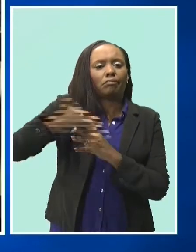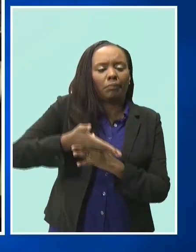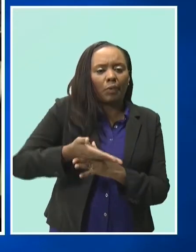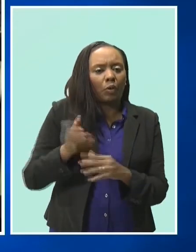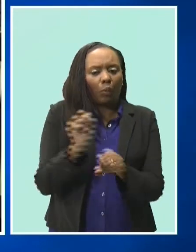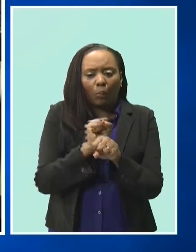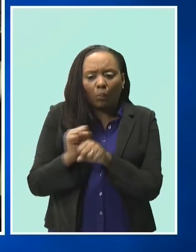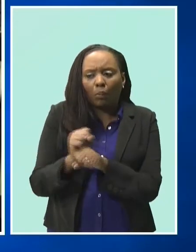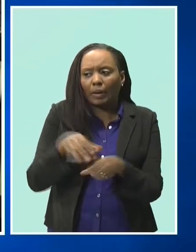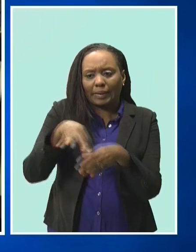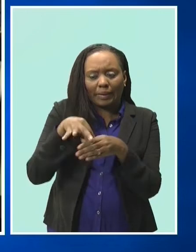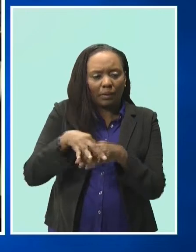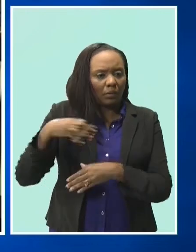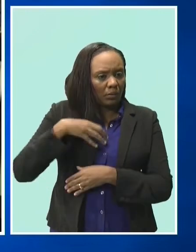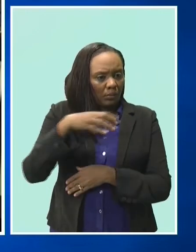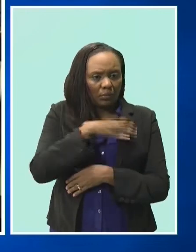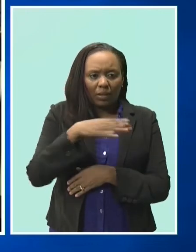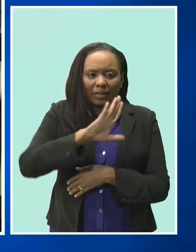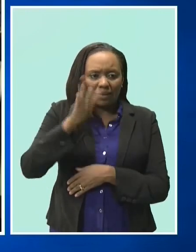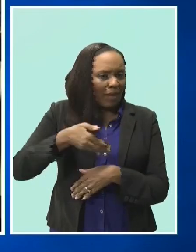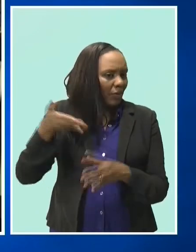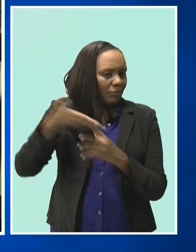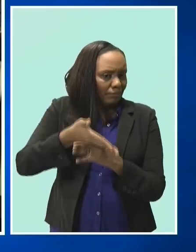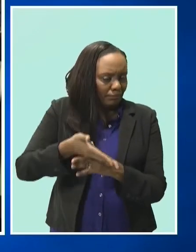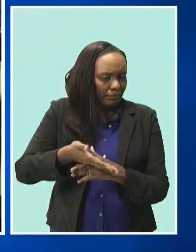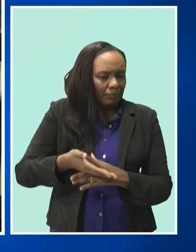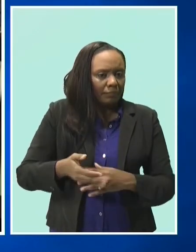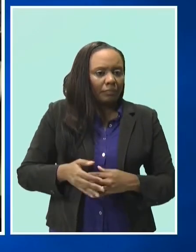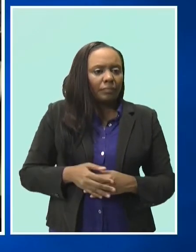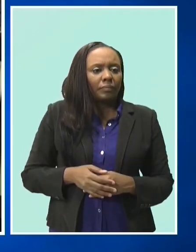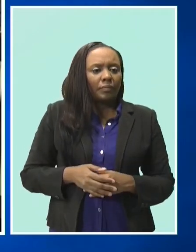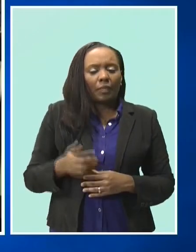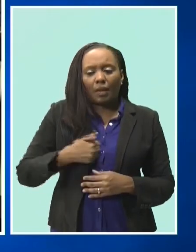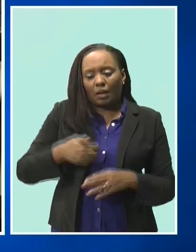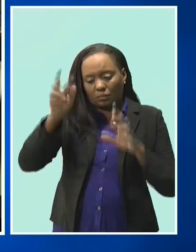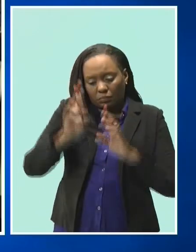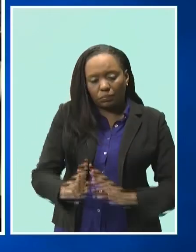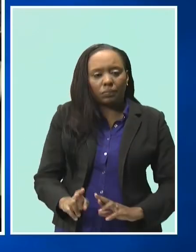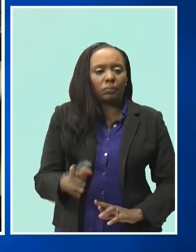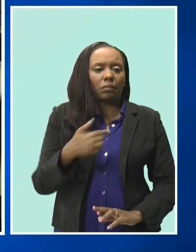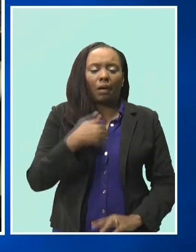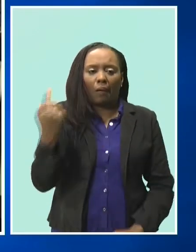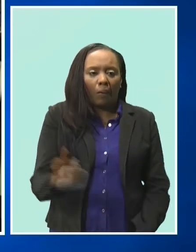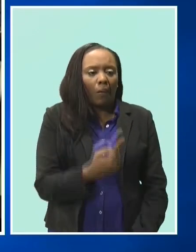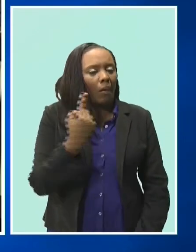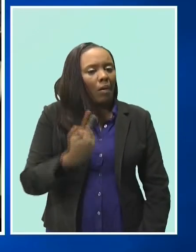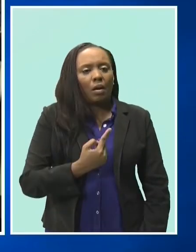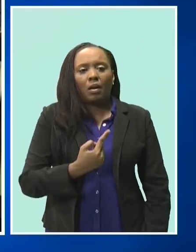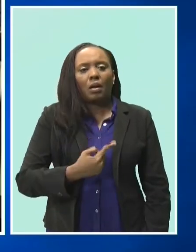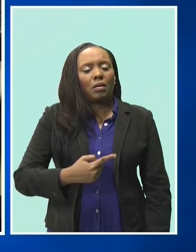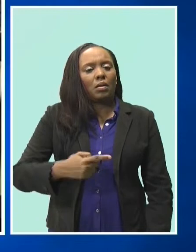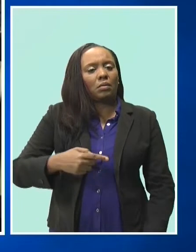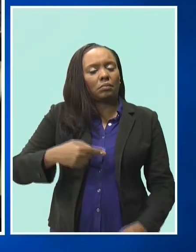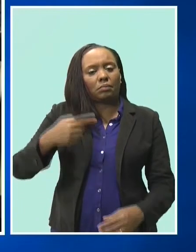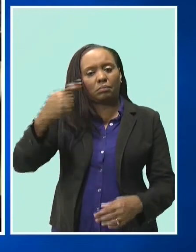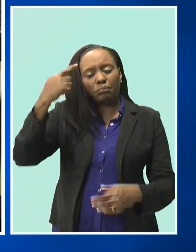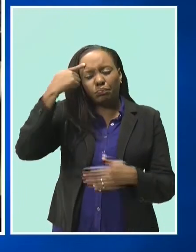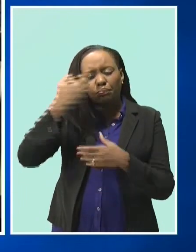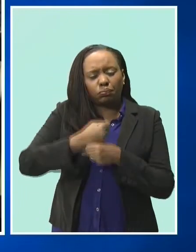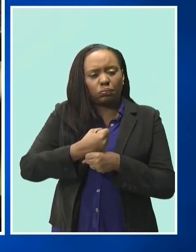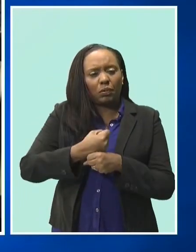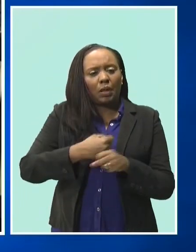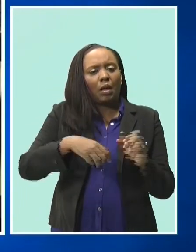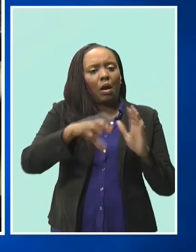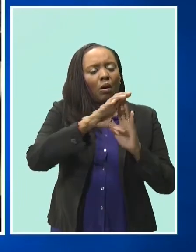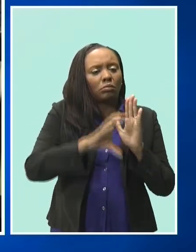the work of the Elections Commission. Its independence is respected, and I've upheld always the Constitution of the Cooperative